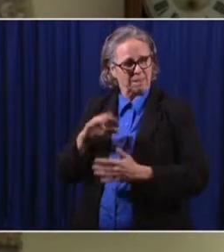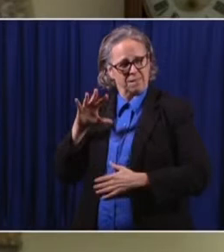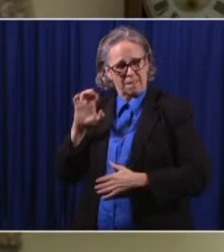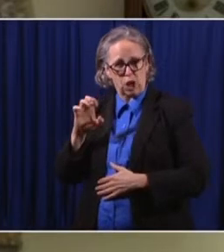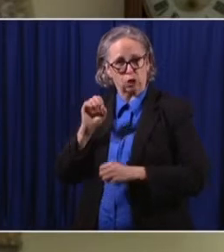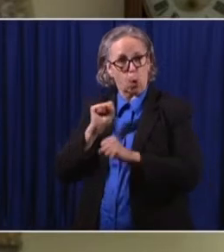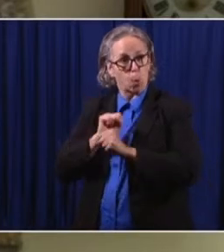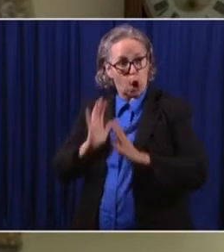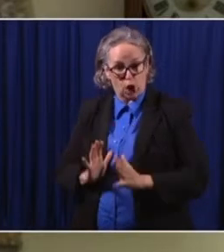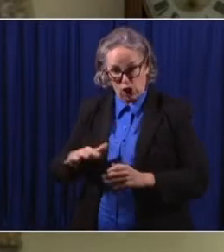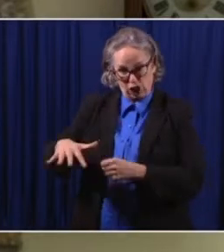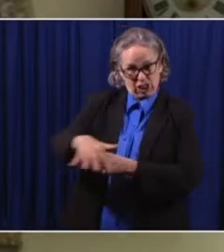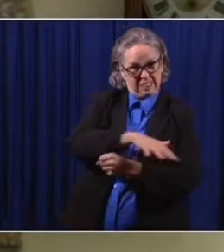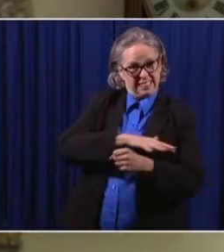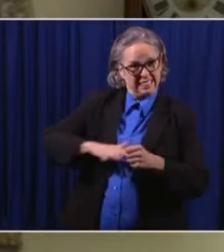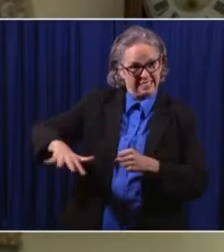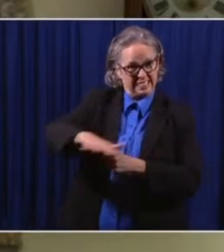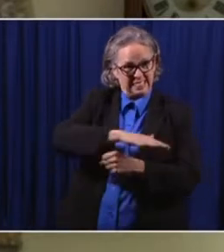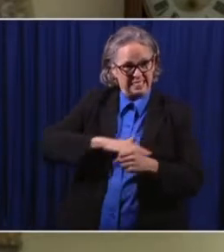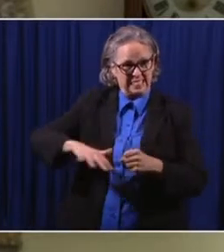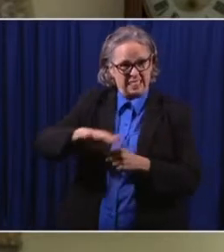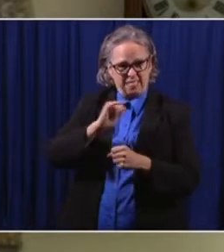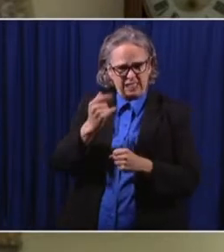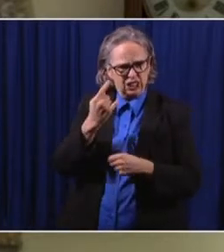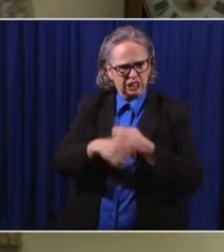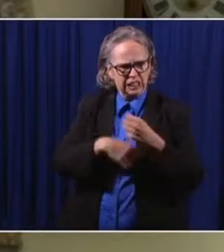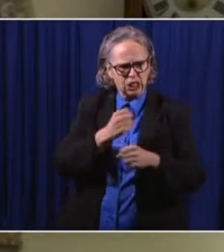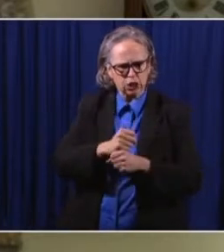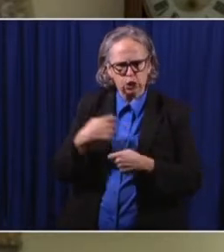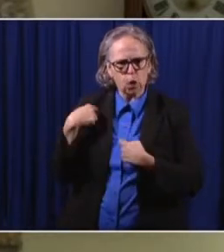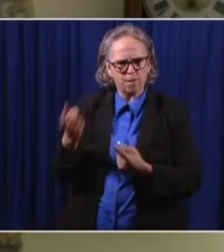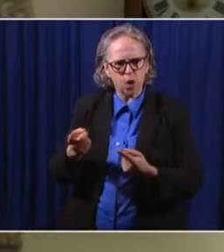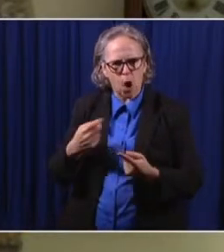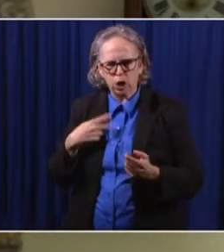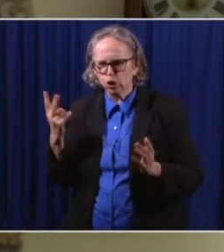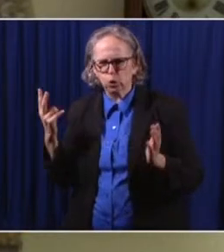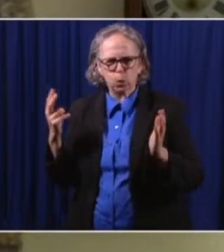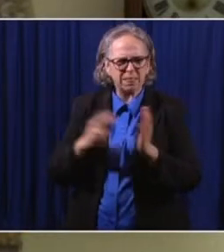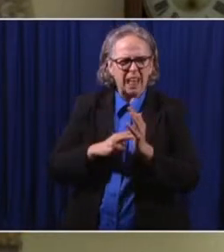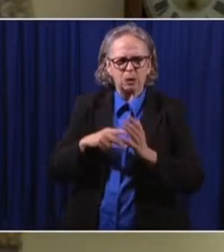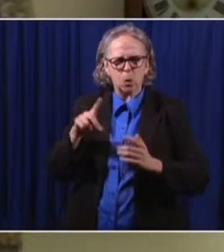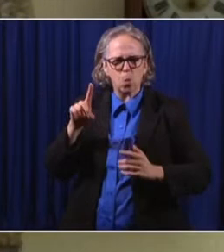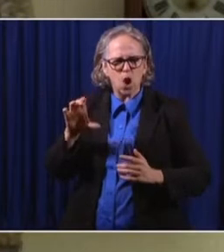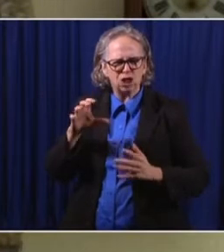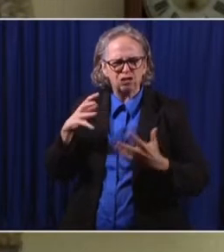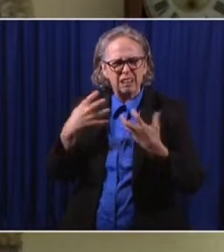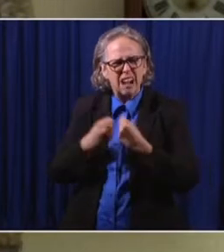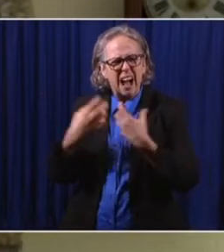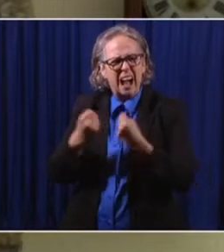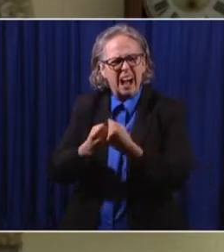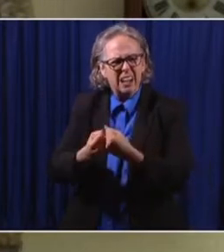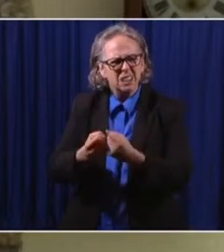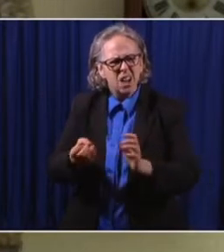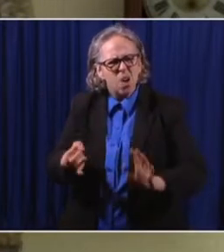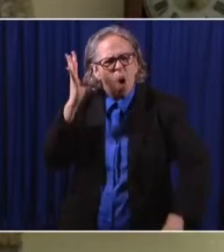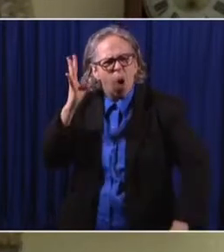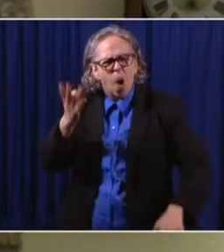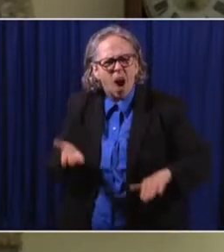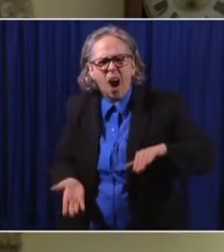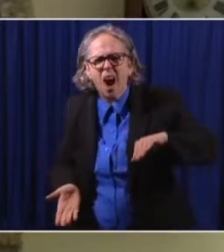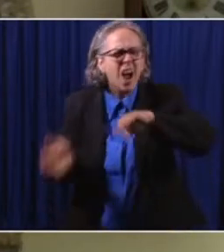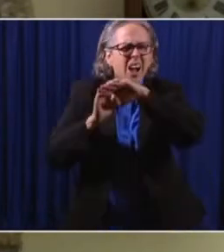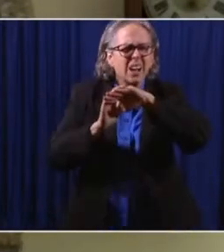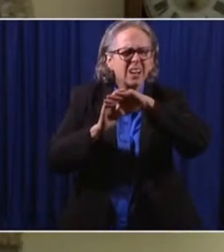been 2,300 crashes so far, certainly despite fewer cars on the road. Because enforcing